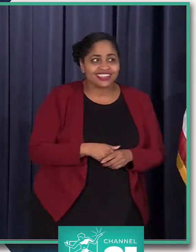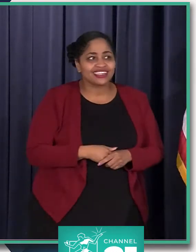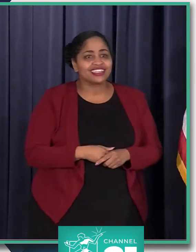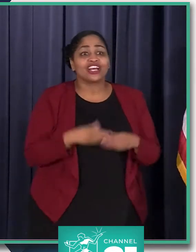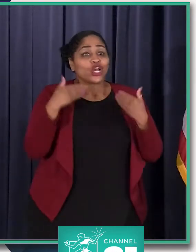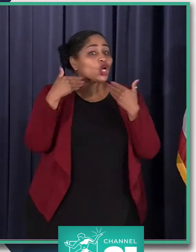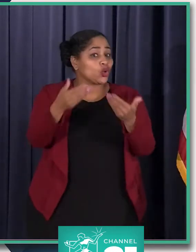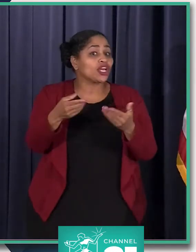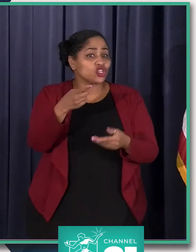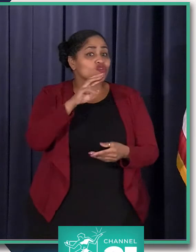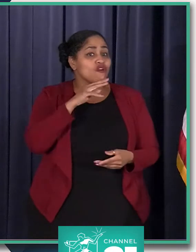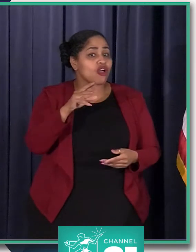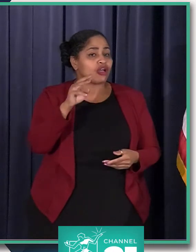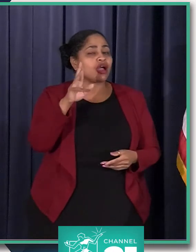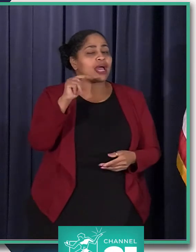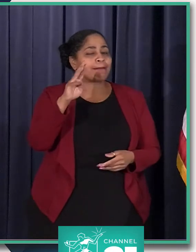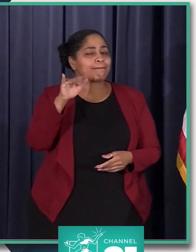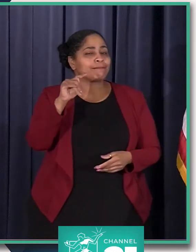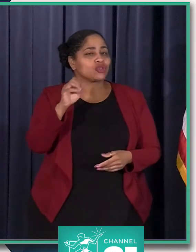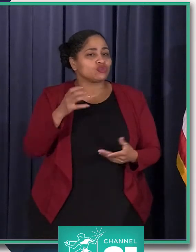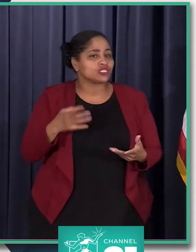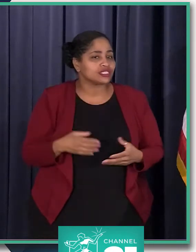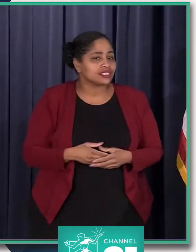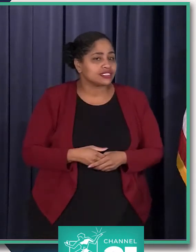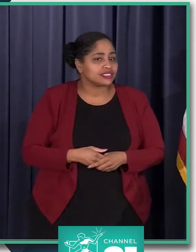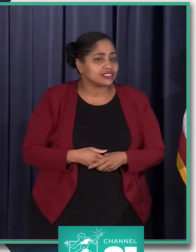You may go ahead. You are unmuted.